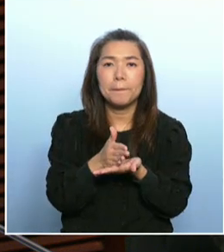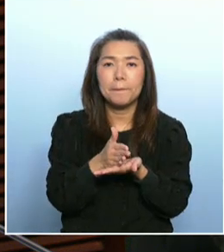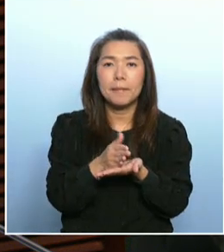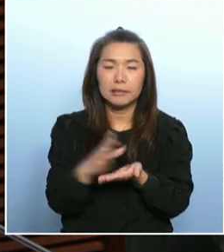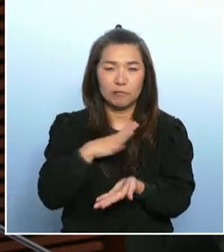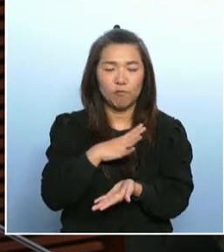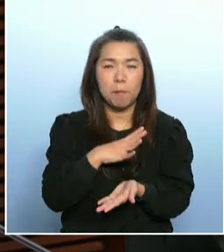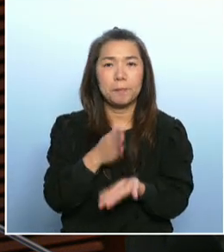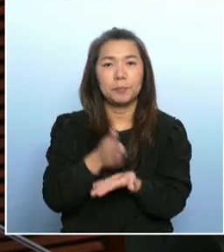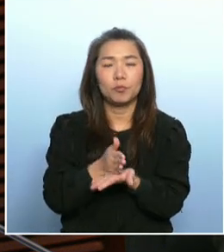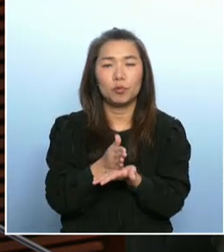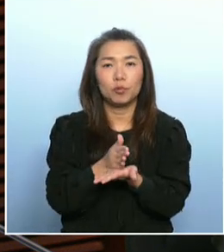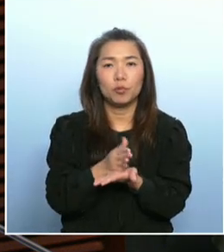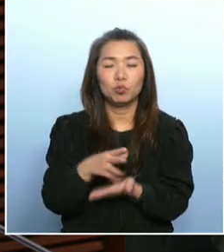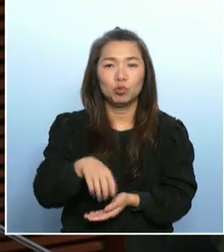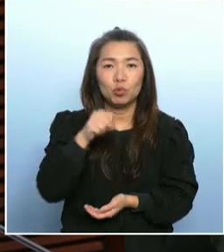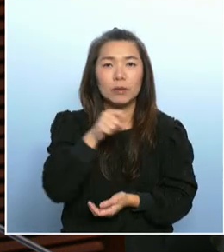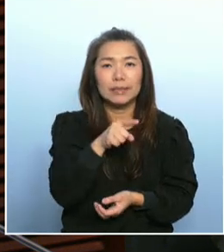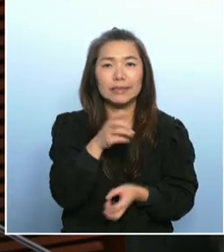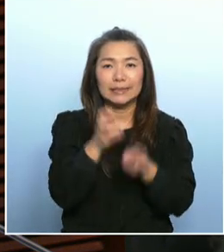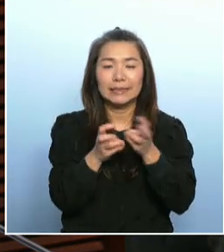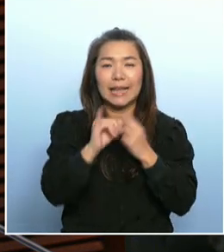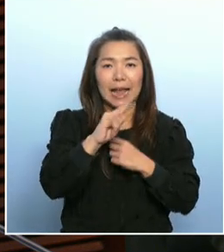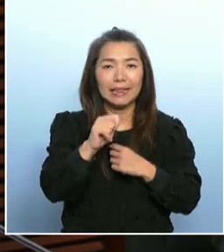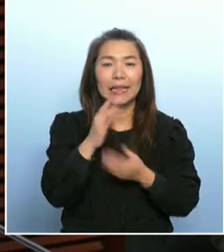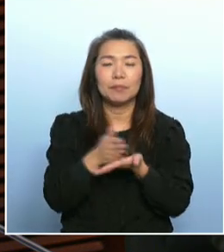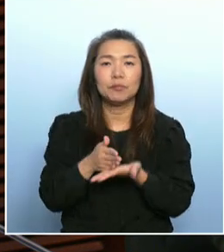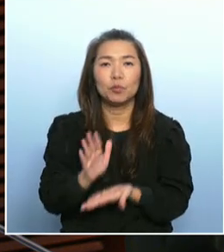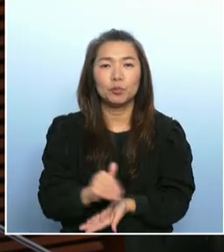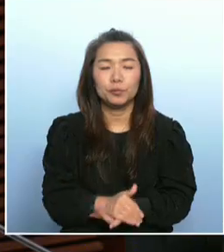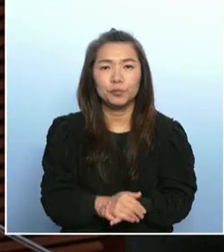Actually, in other residential care homes, we are also using